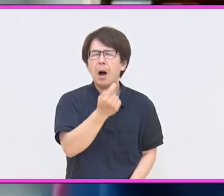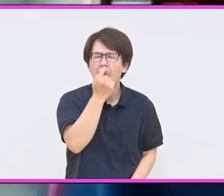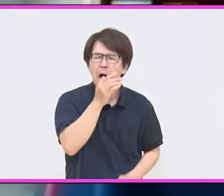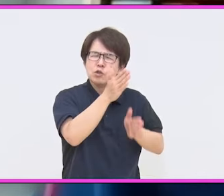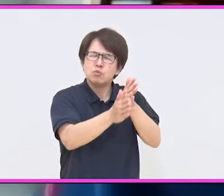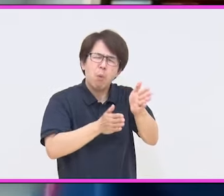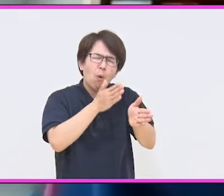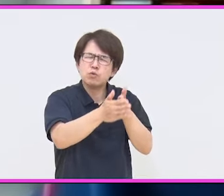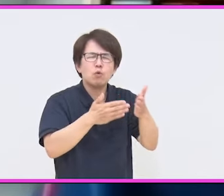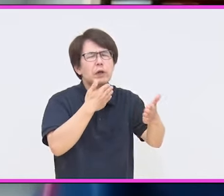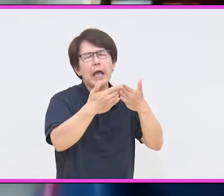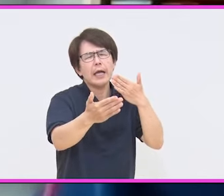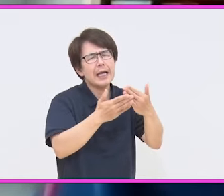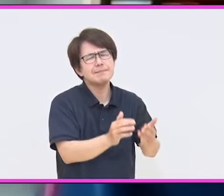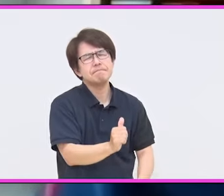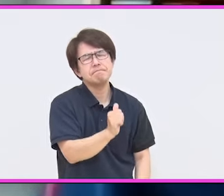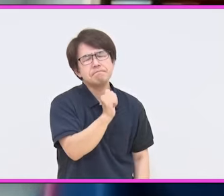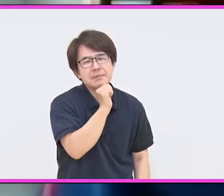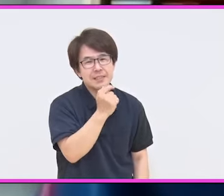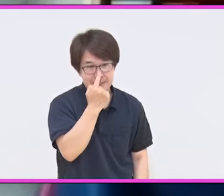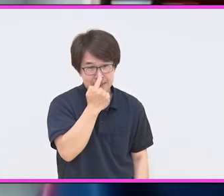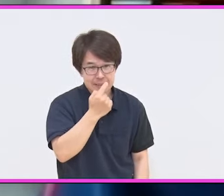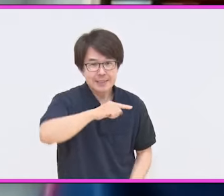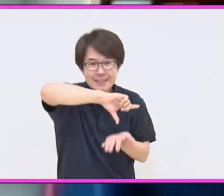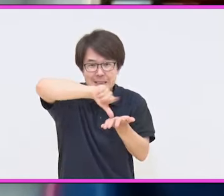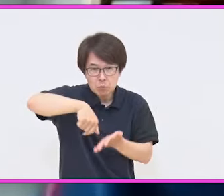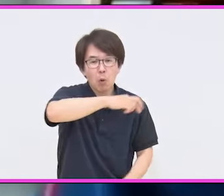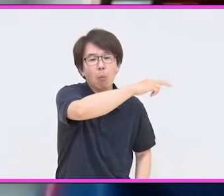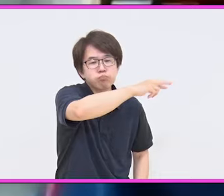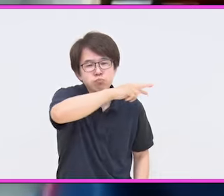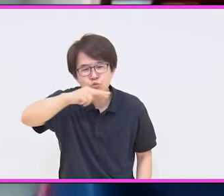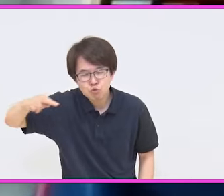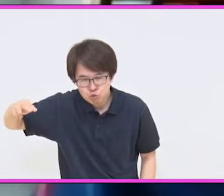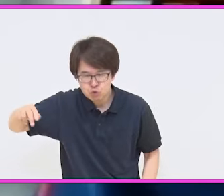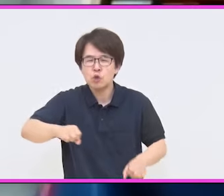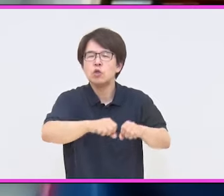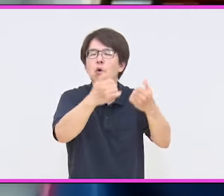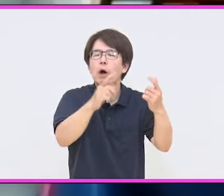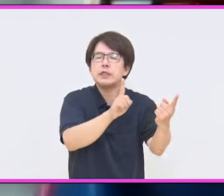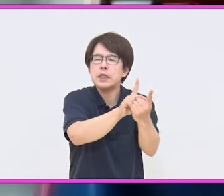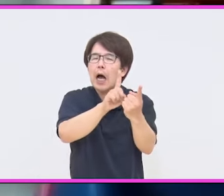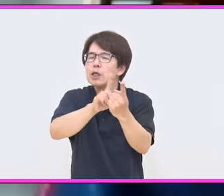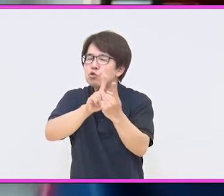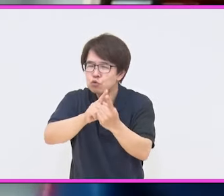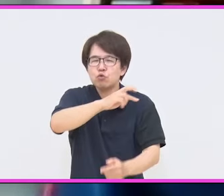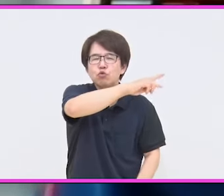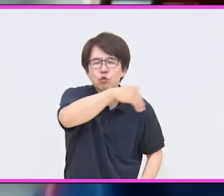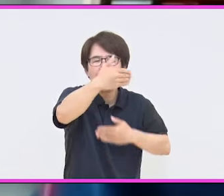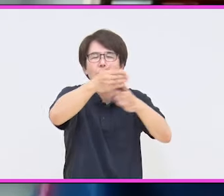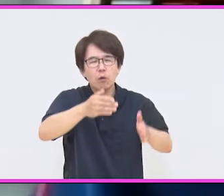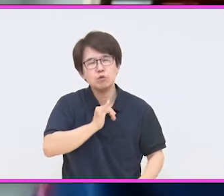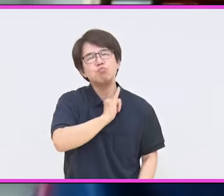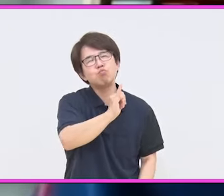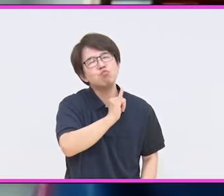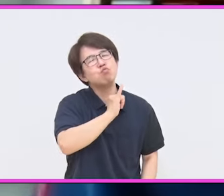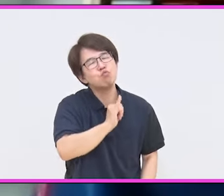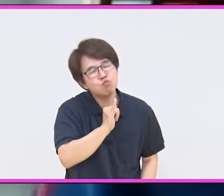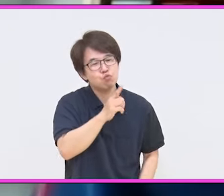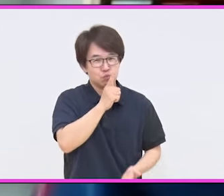Not very much. I learned to swim at our local swimming pool.And